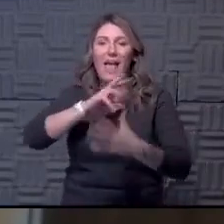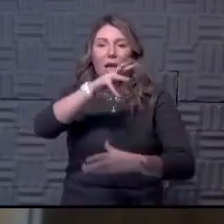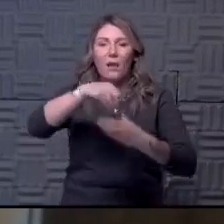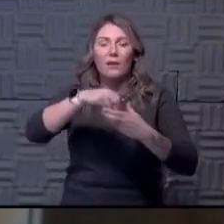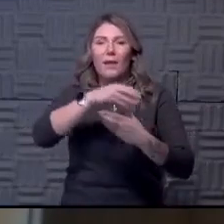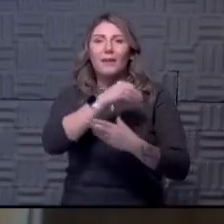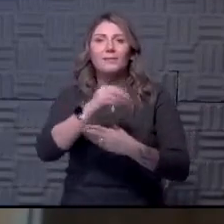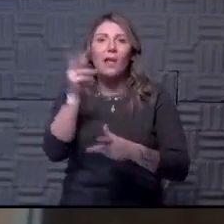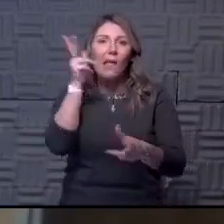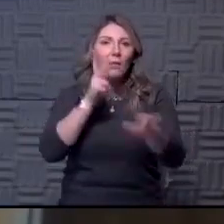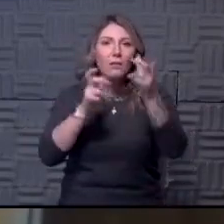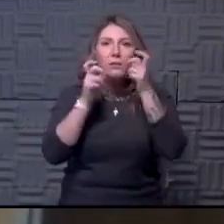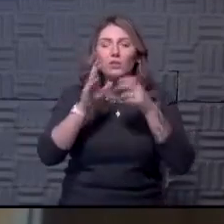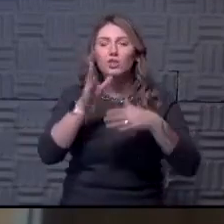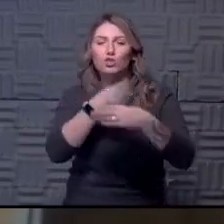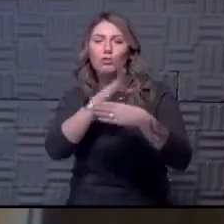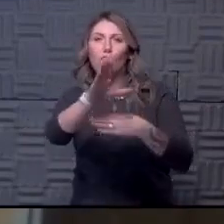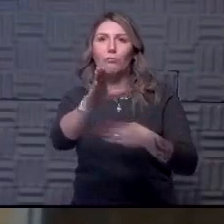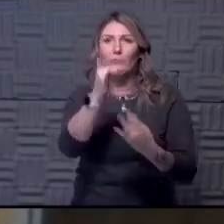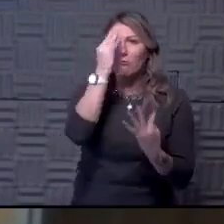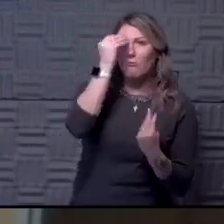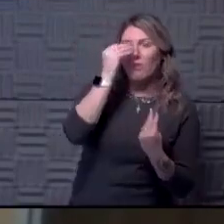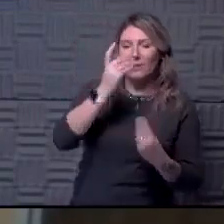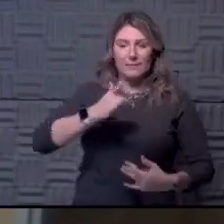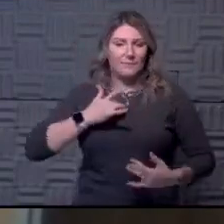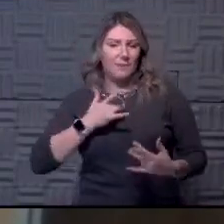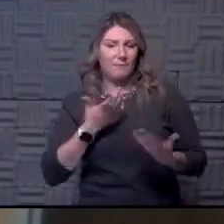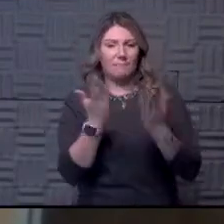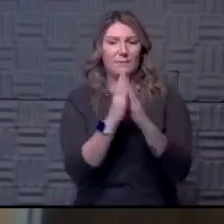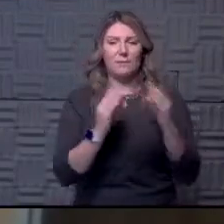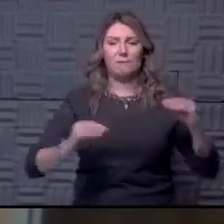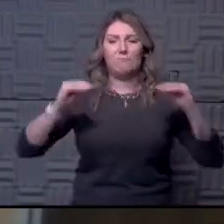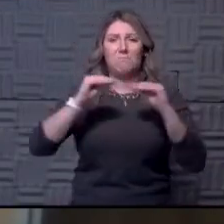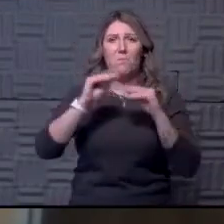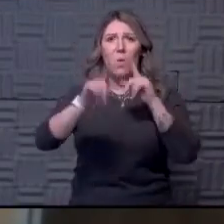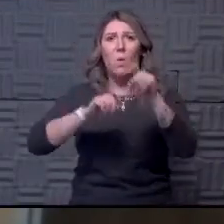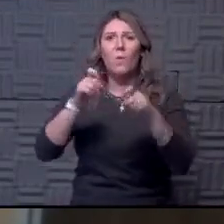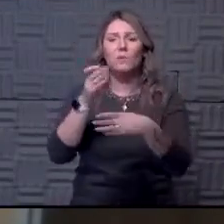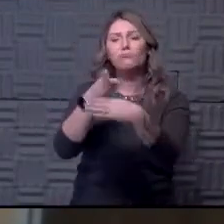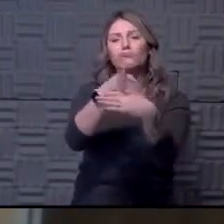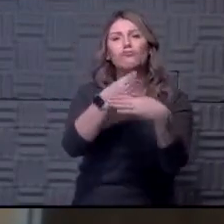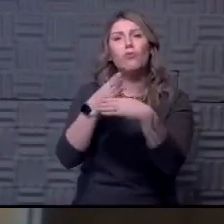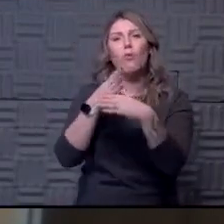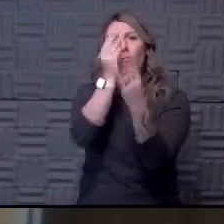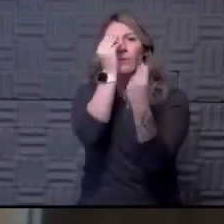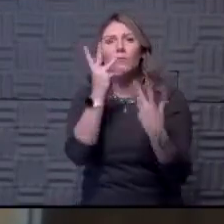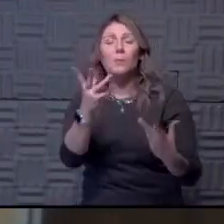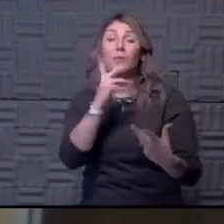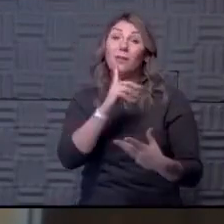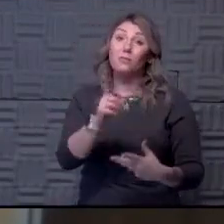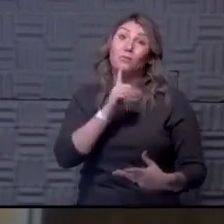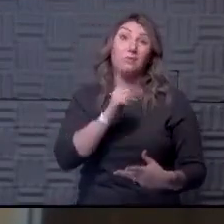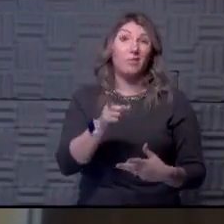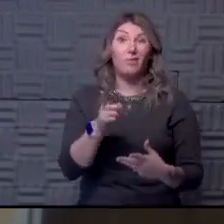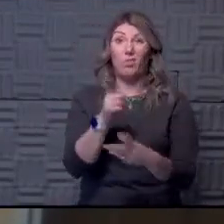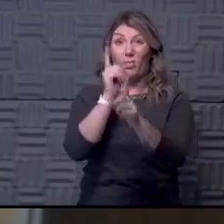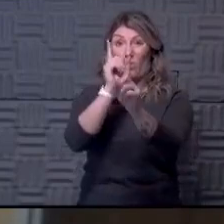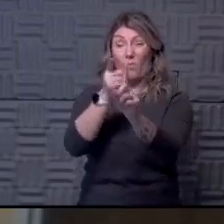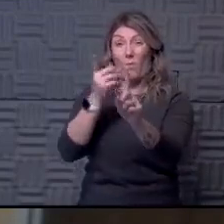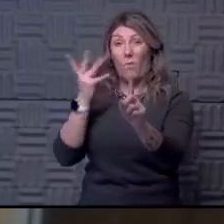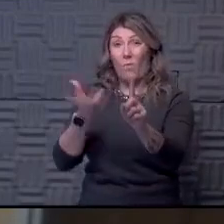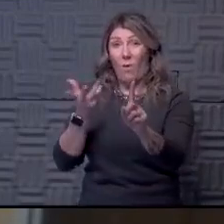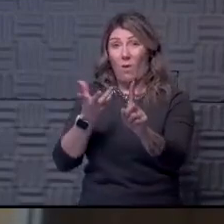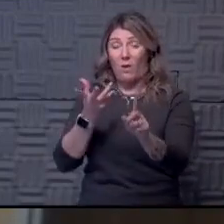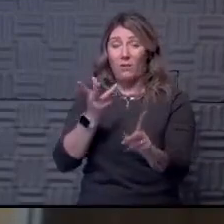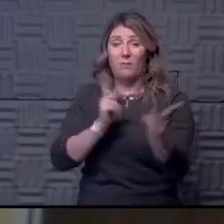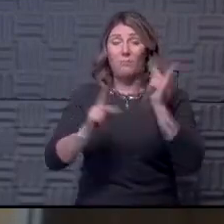listening, letting them share their thoughts and feelings, asking more questions, sharing information, and ideally getting people they care and